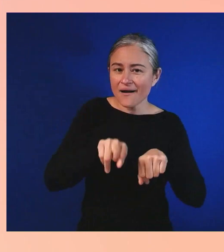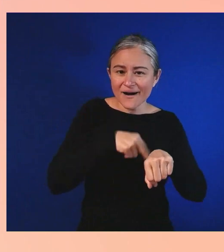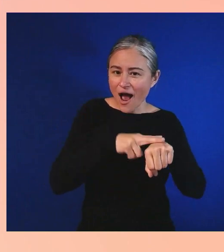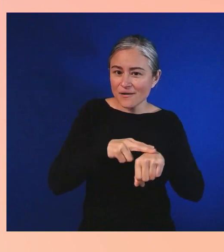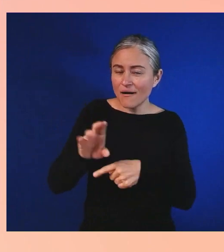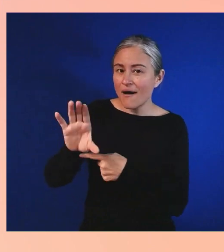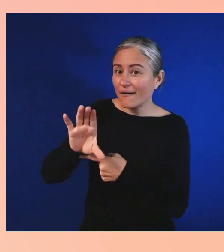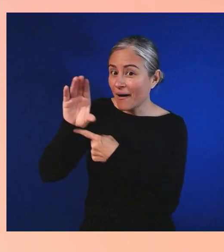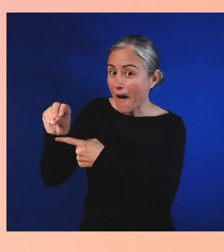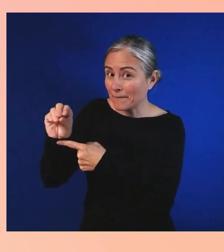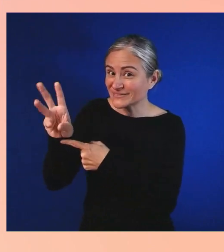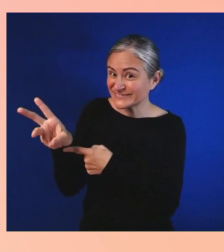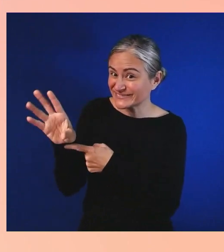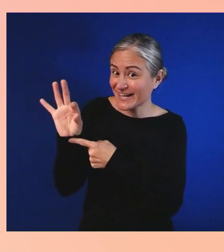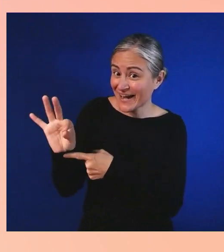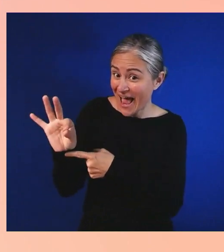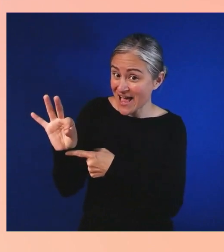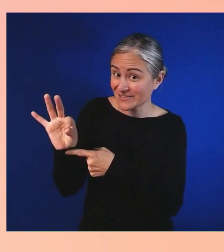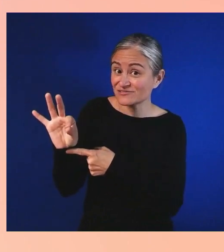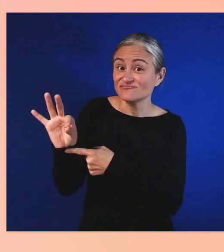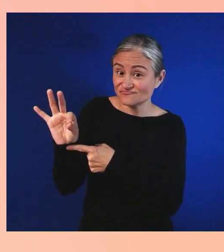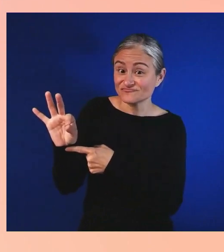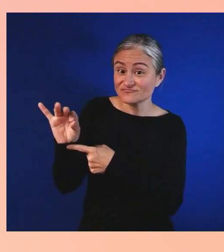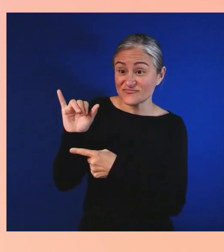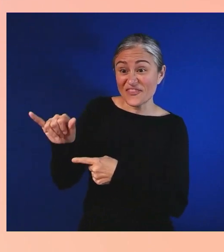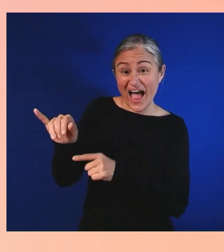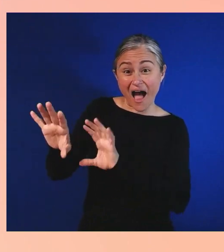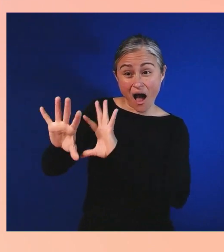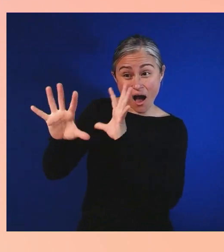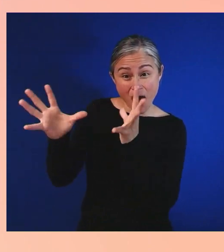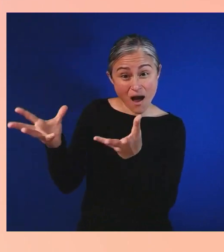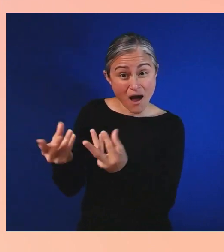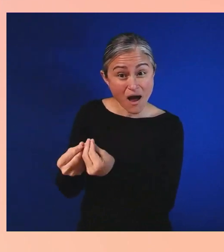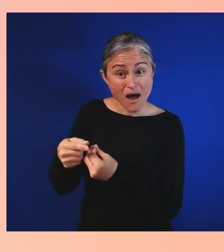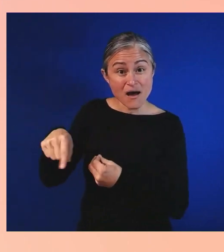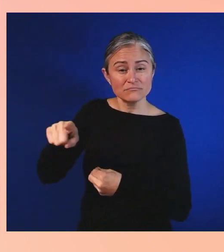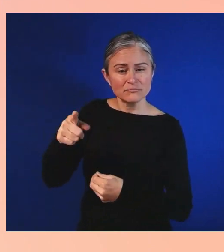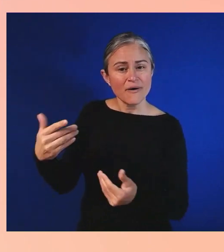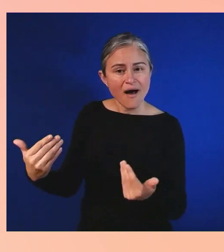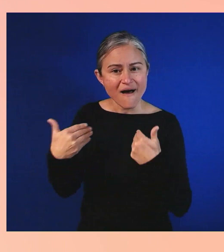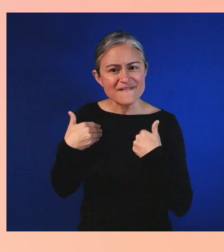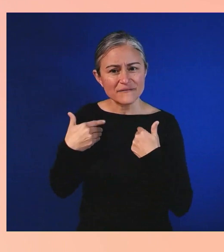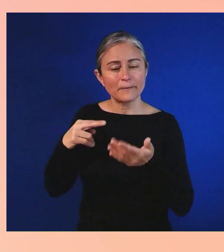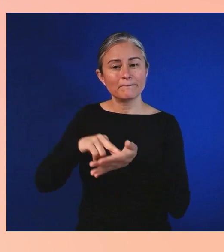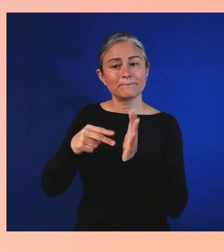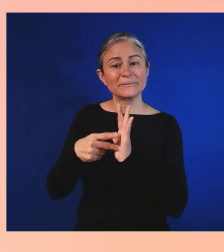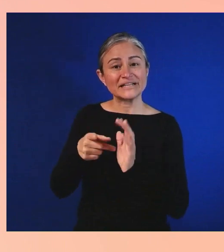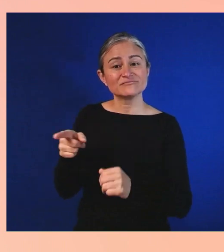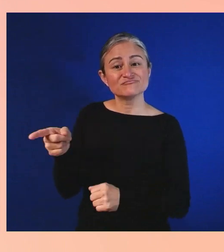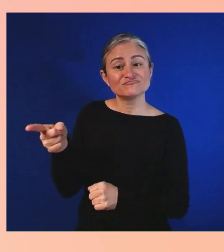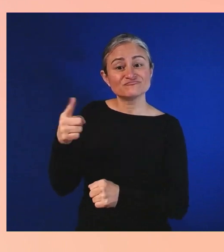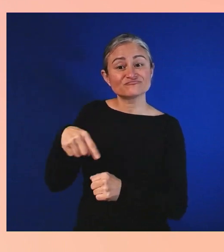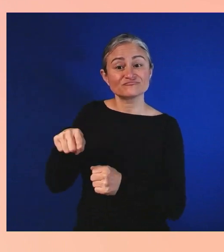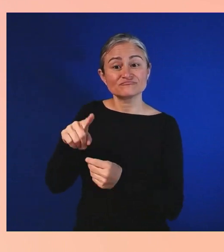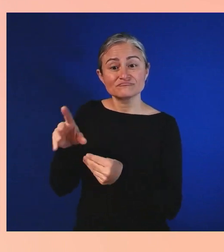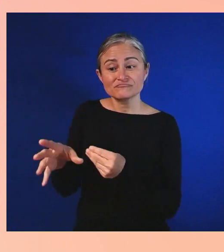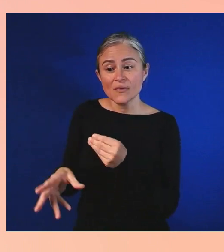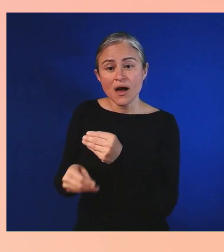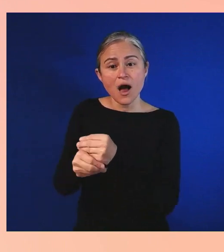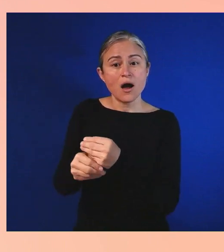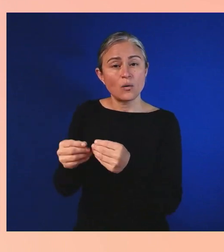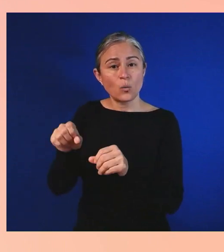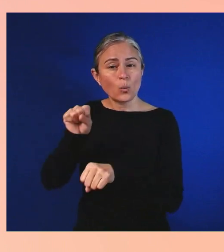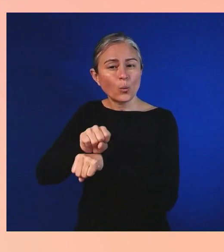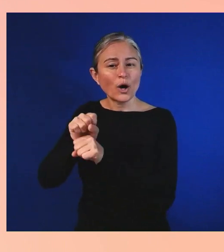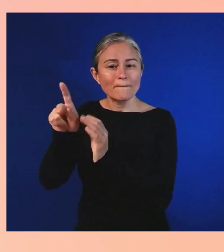that they adopt in terms of their employment practices, their commitments to accessibility, really can provide an example